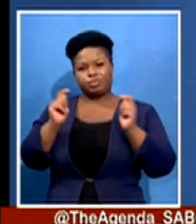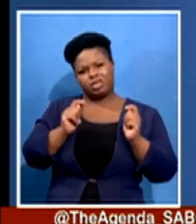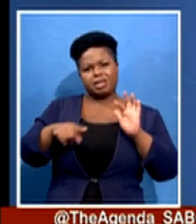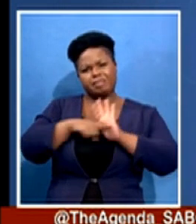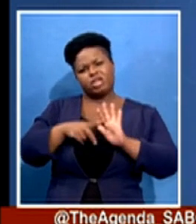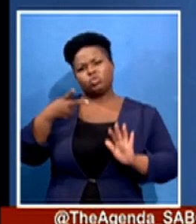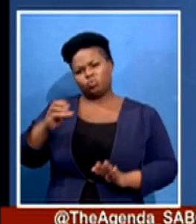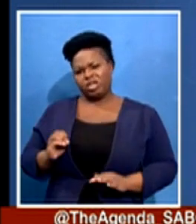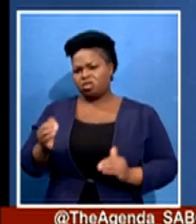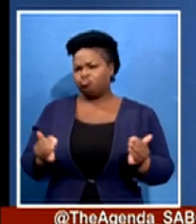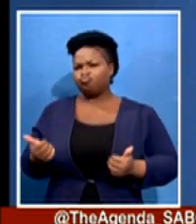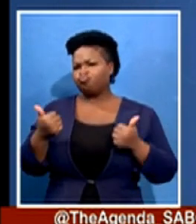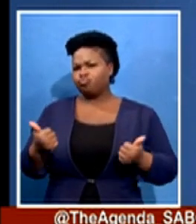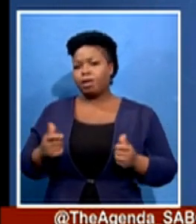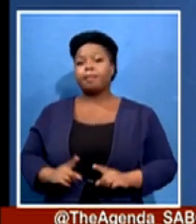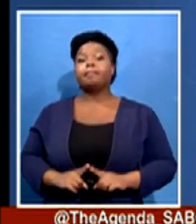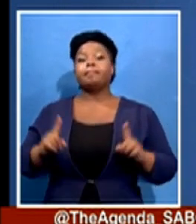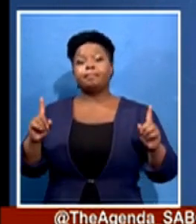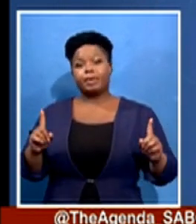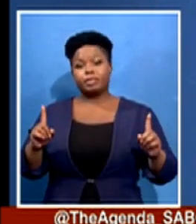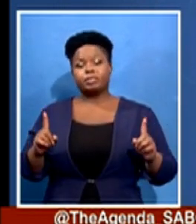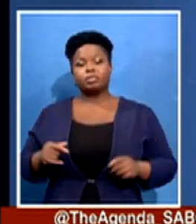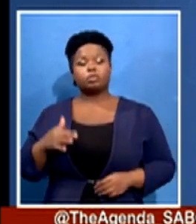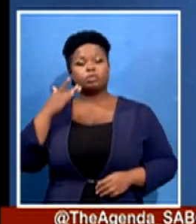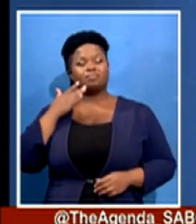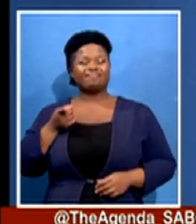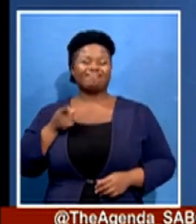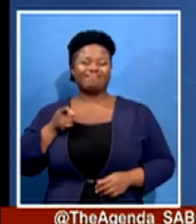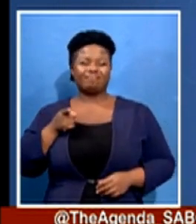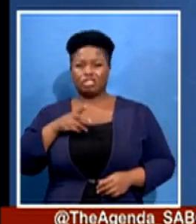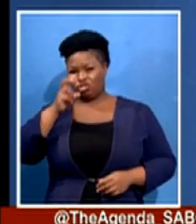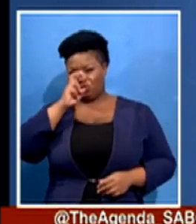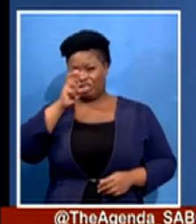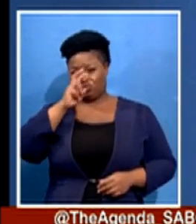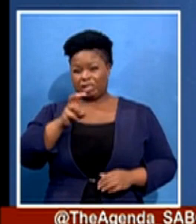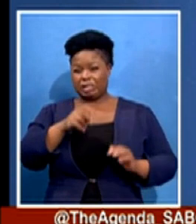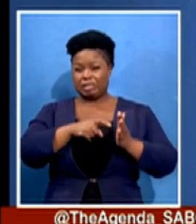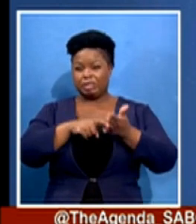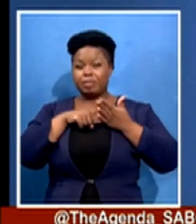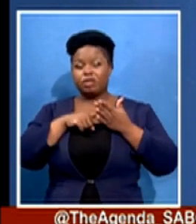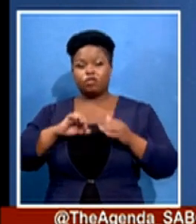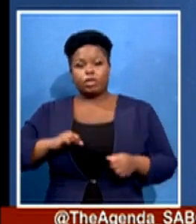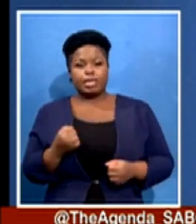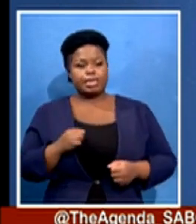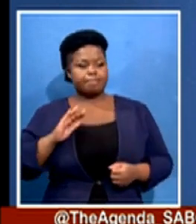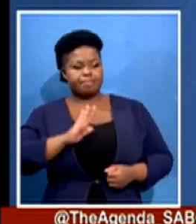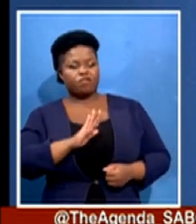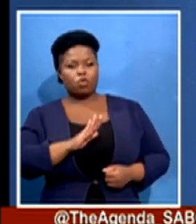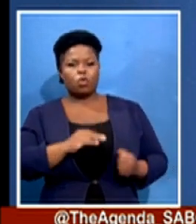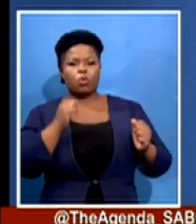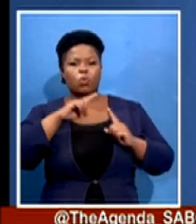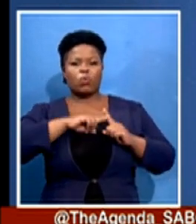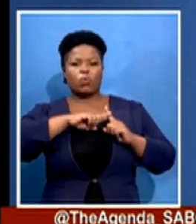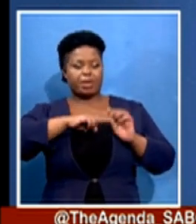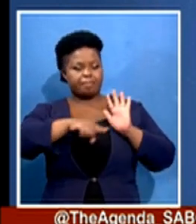nonetheless, these are quite stringent demands in terms of storage. So one of the things that people are saying is it